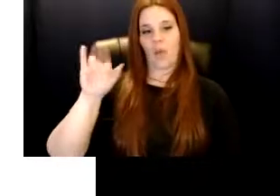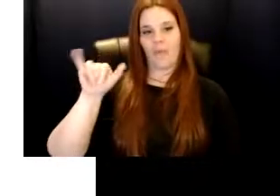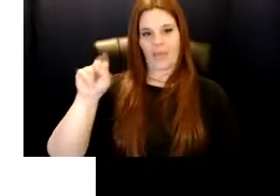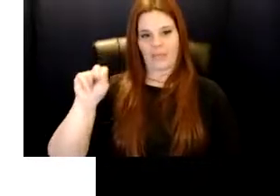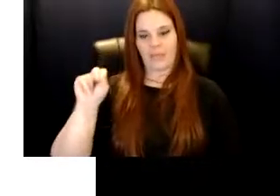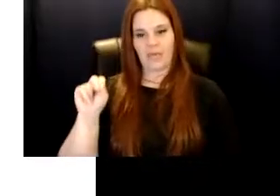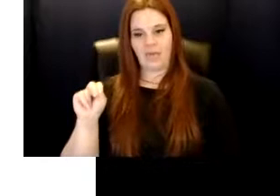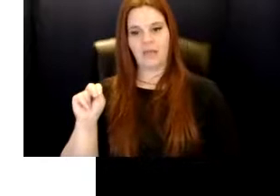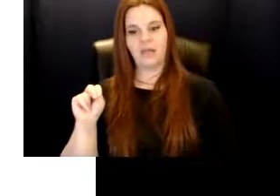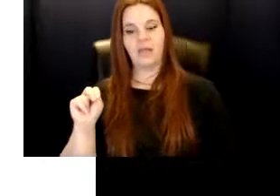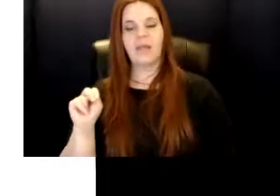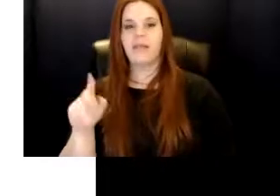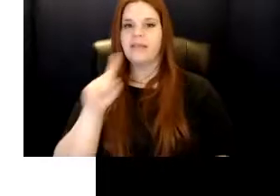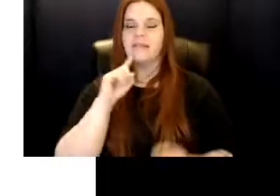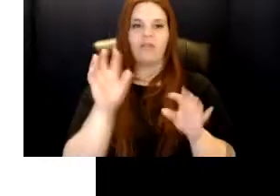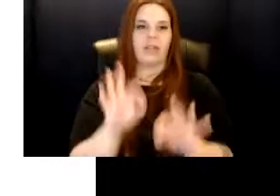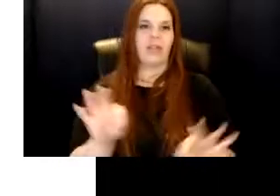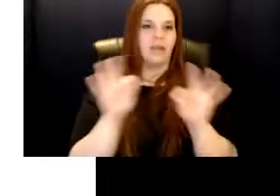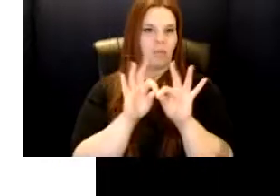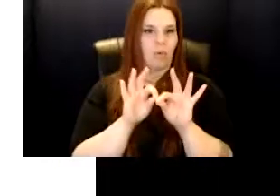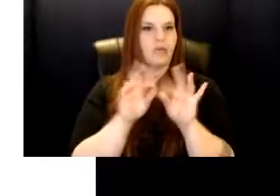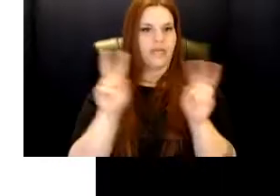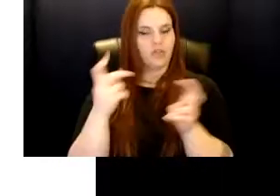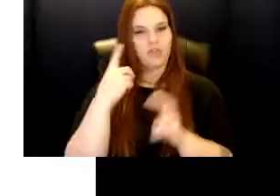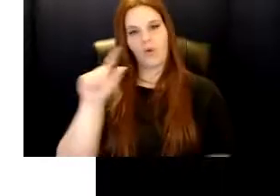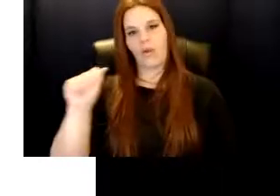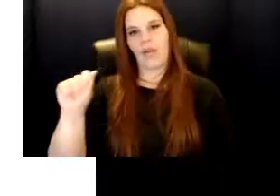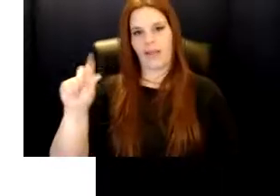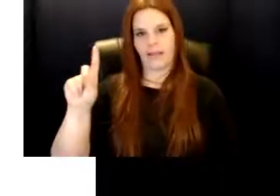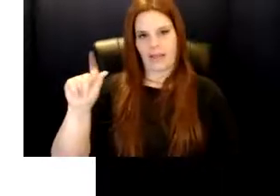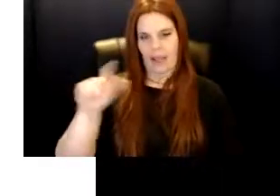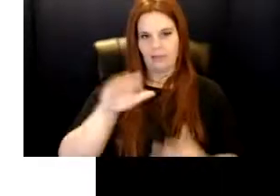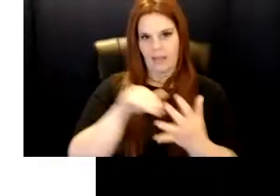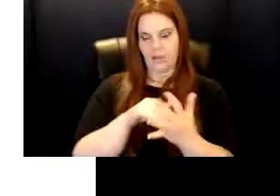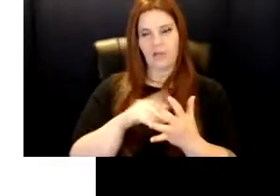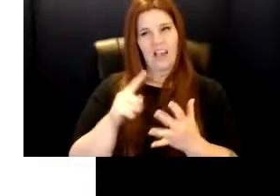This is such an important issue for the ADA centers, and it's been a difficult